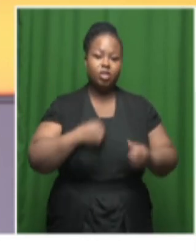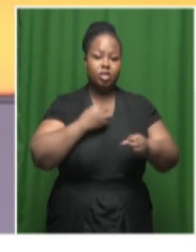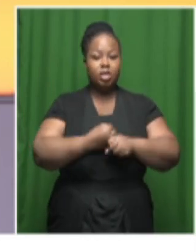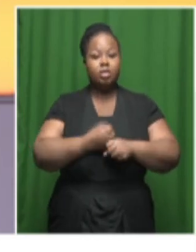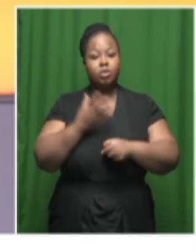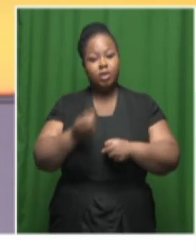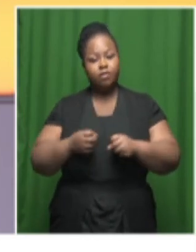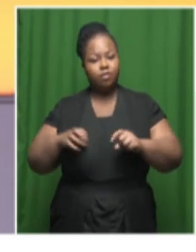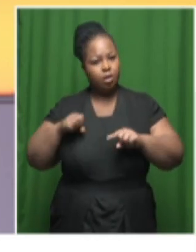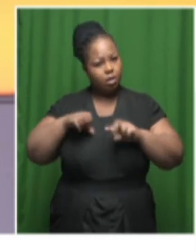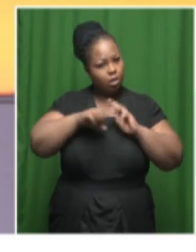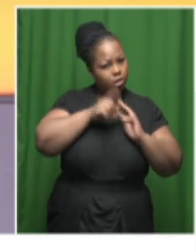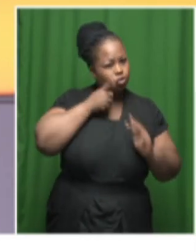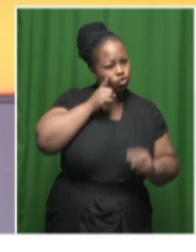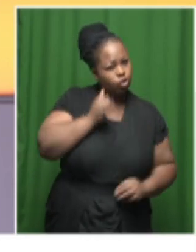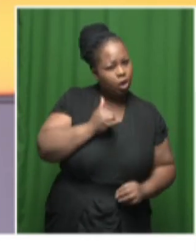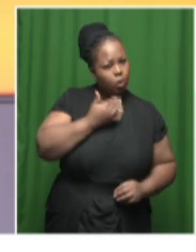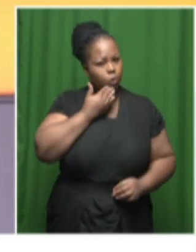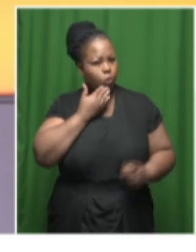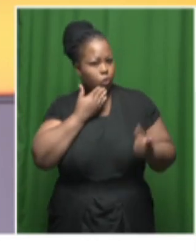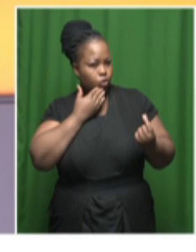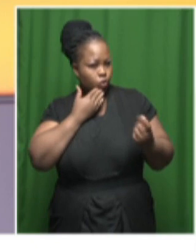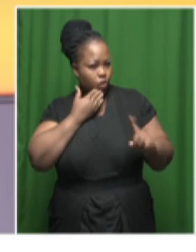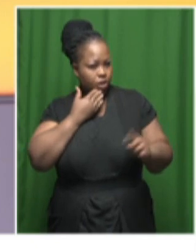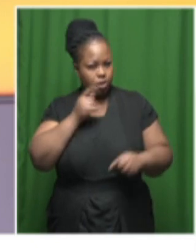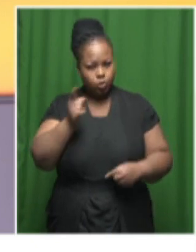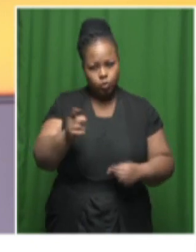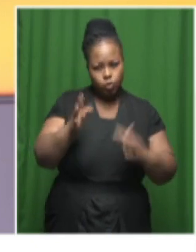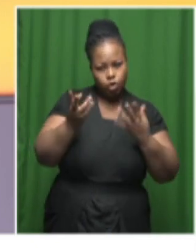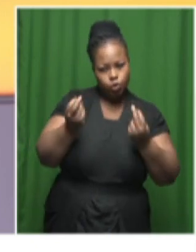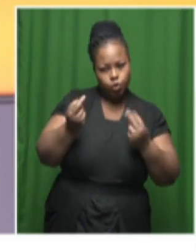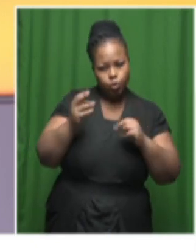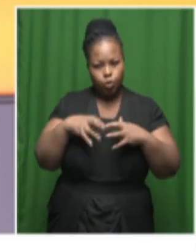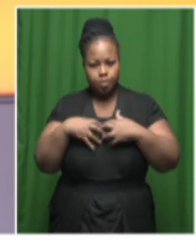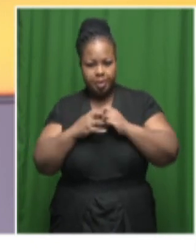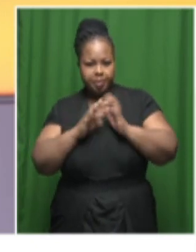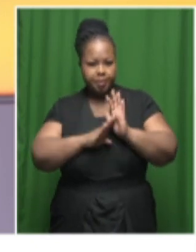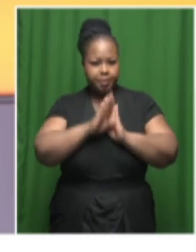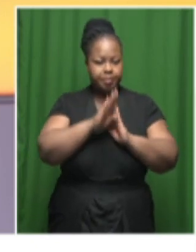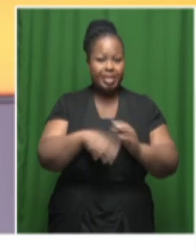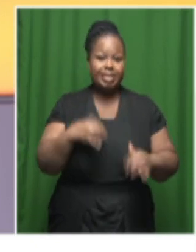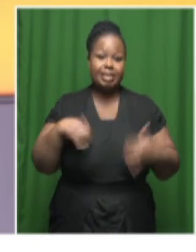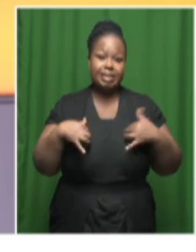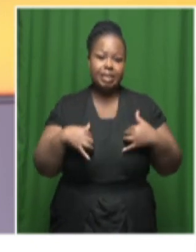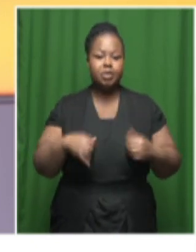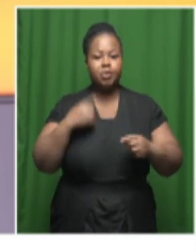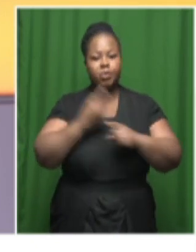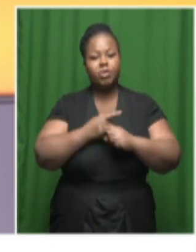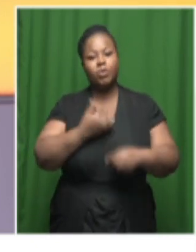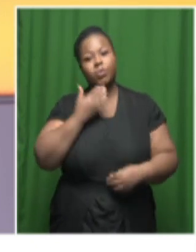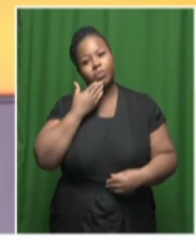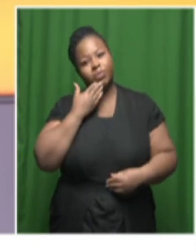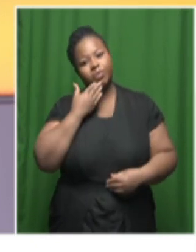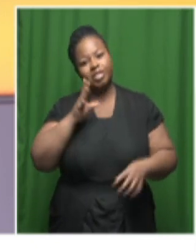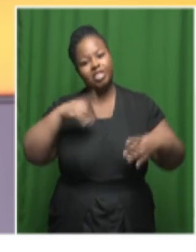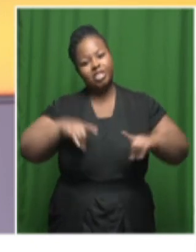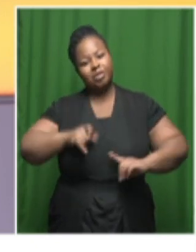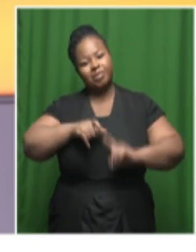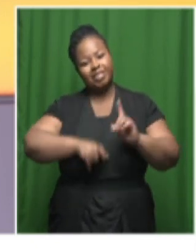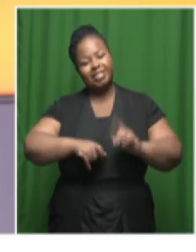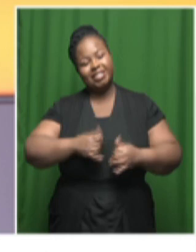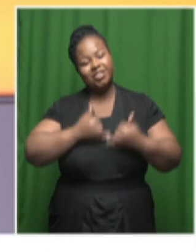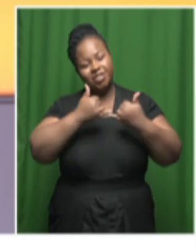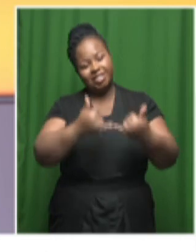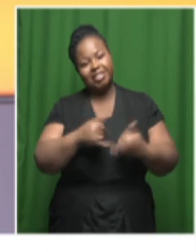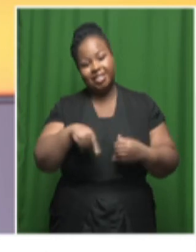of course, track who's doing what, who's emerging. One of the most exciting categories always is who walks away with the Chairperson's Award. And